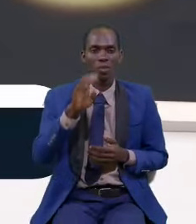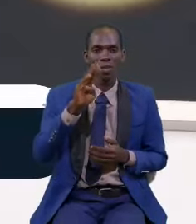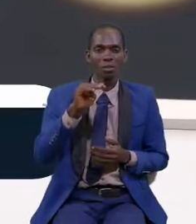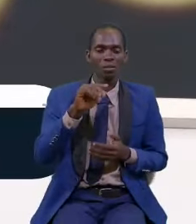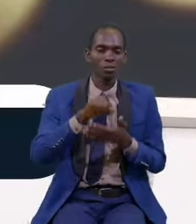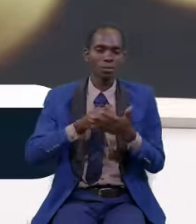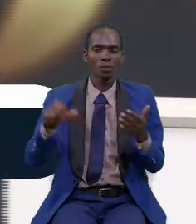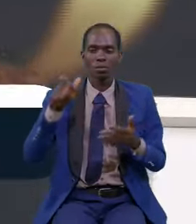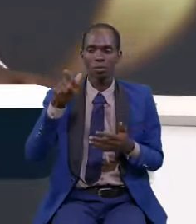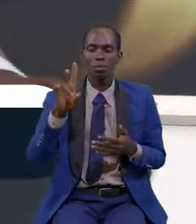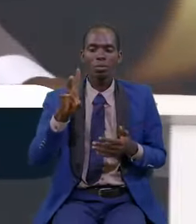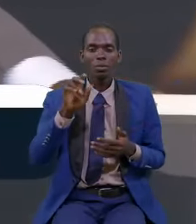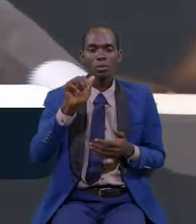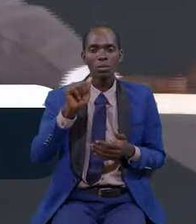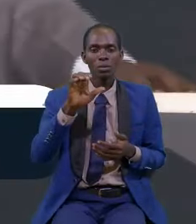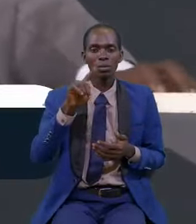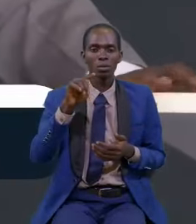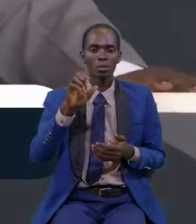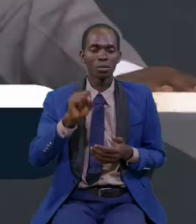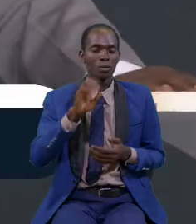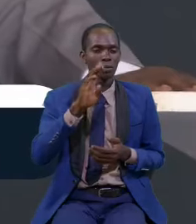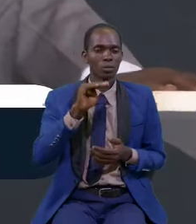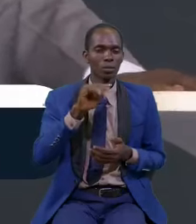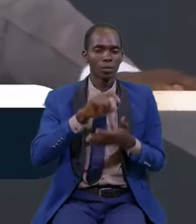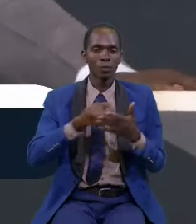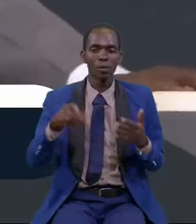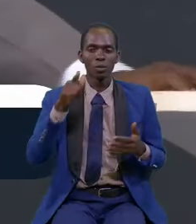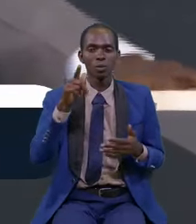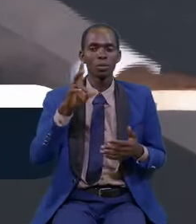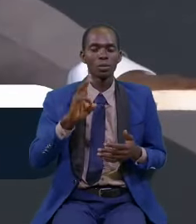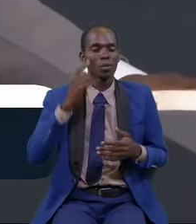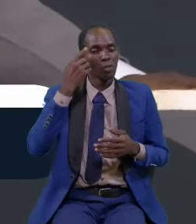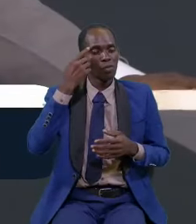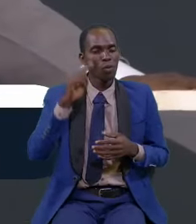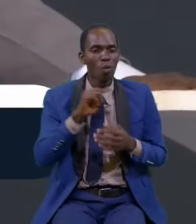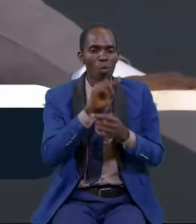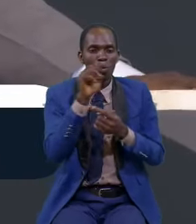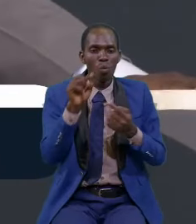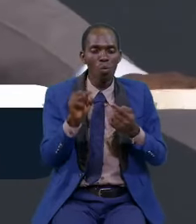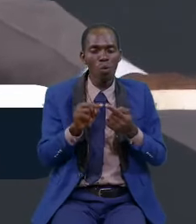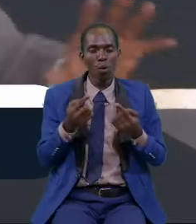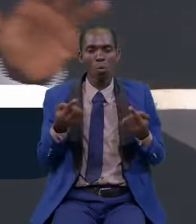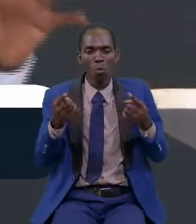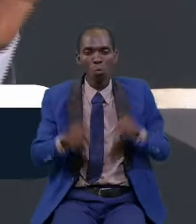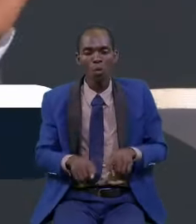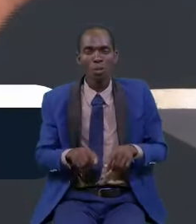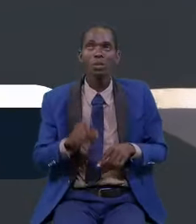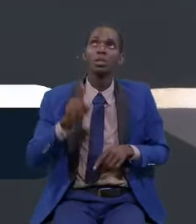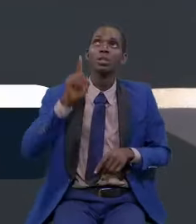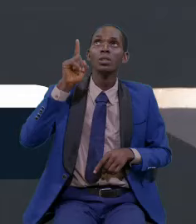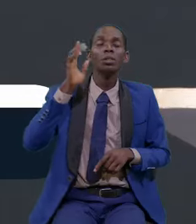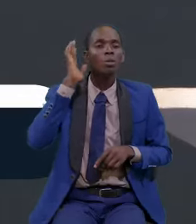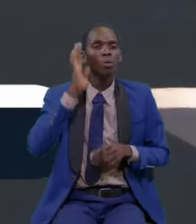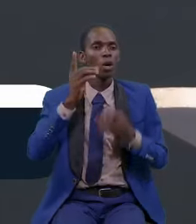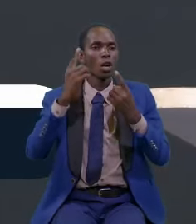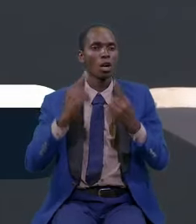27. Acts 14, 27. And when they were come and had